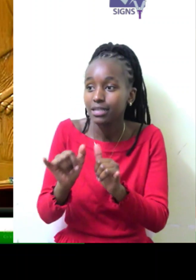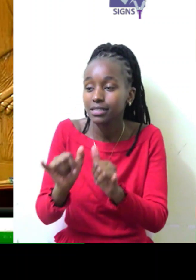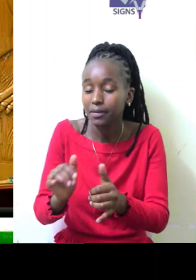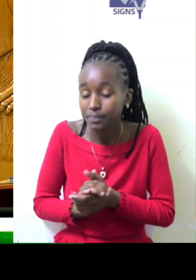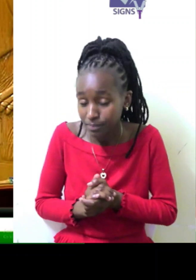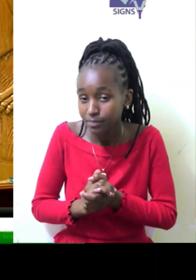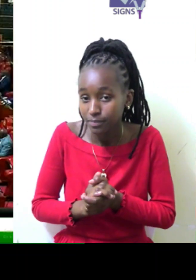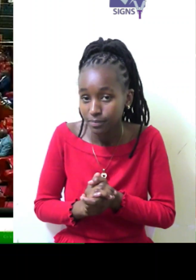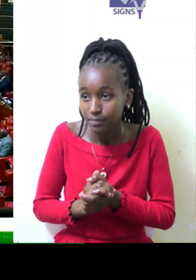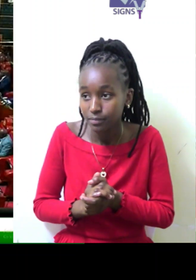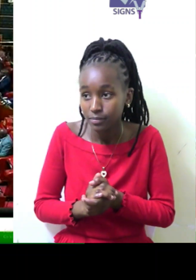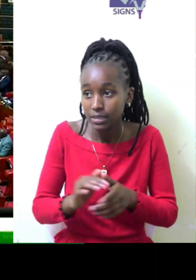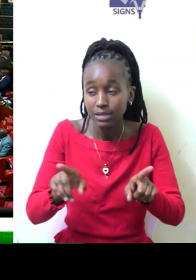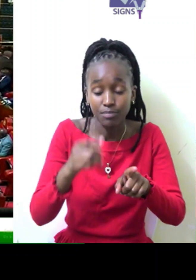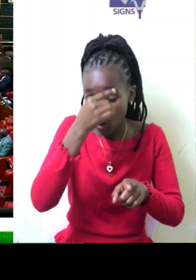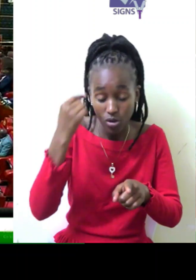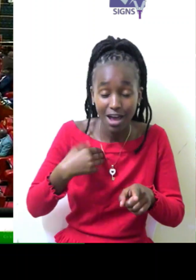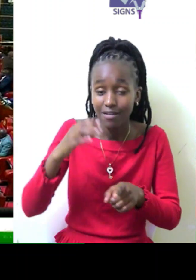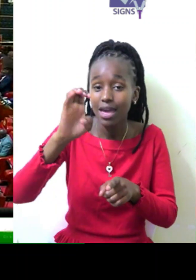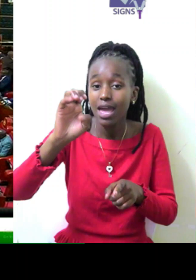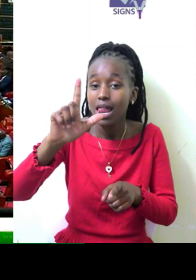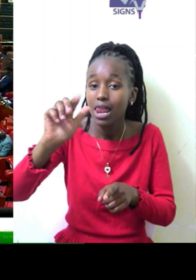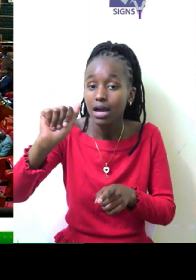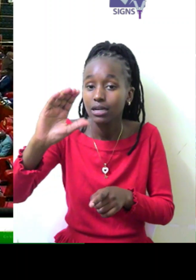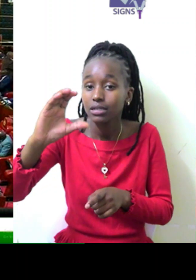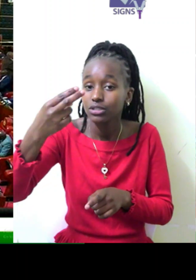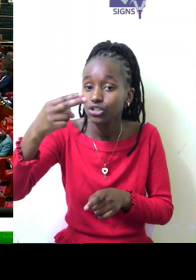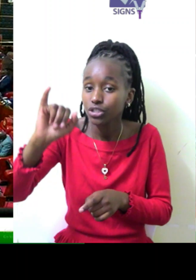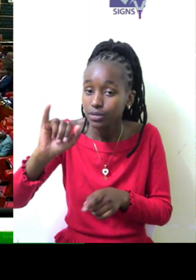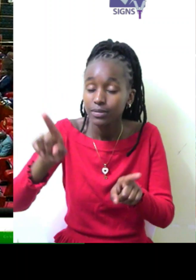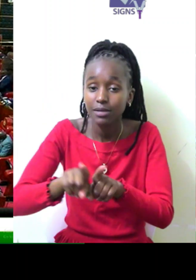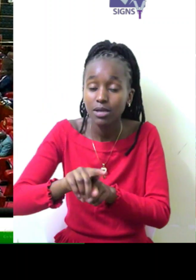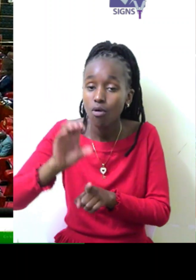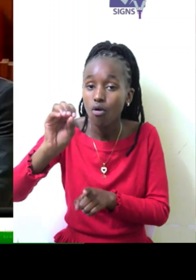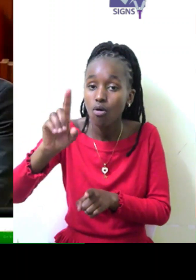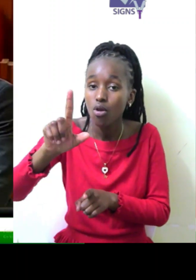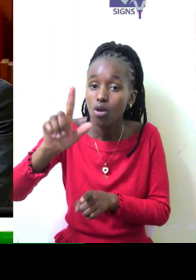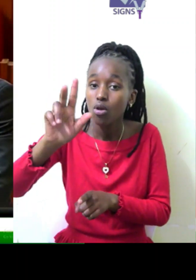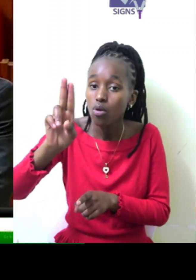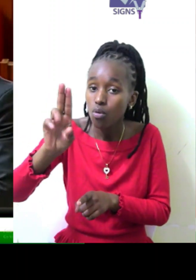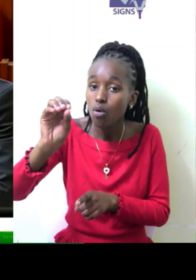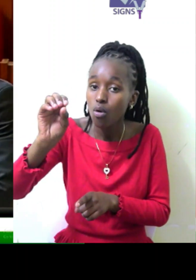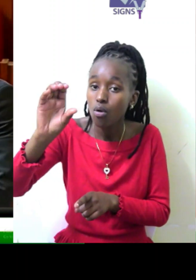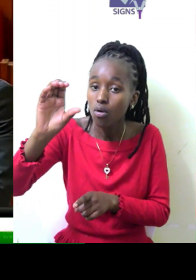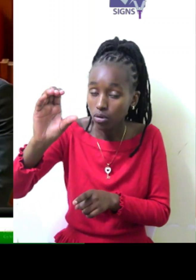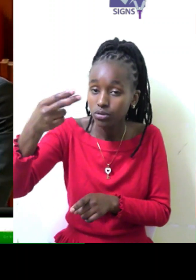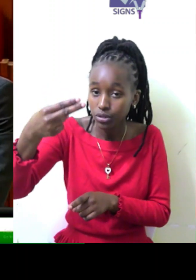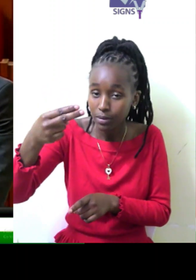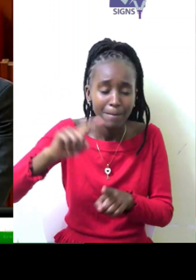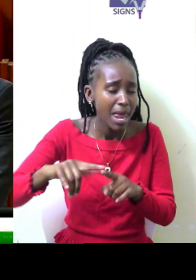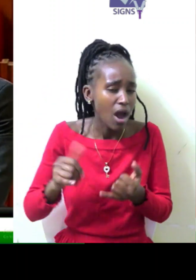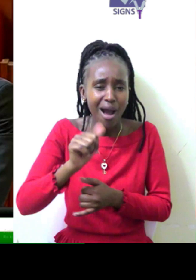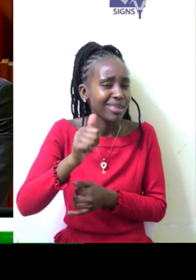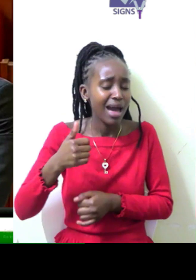Elachi and Honorable Oluoch. But all the rest were not here. You are talking about cutting down